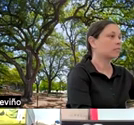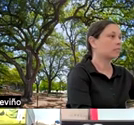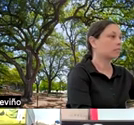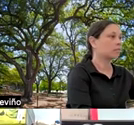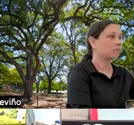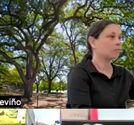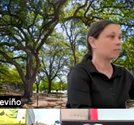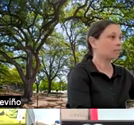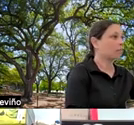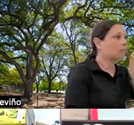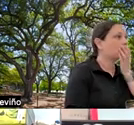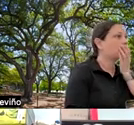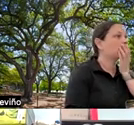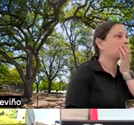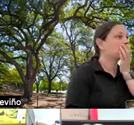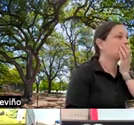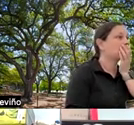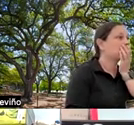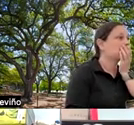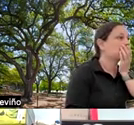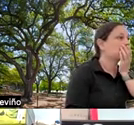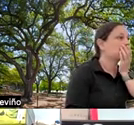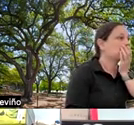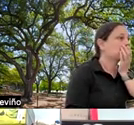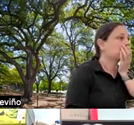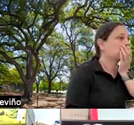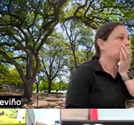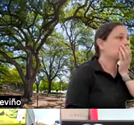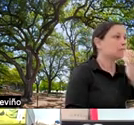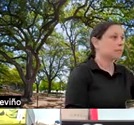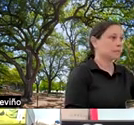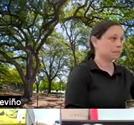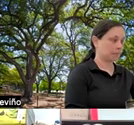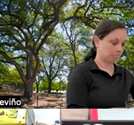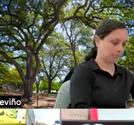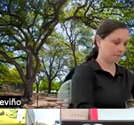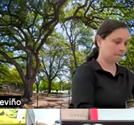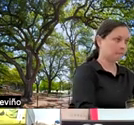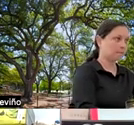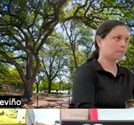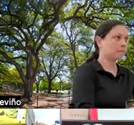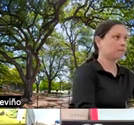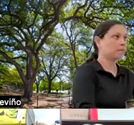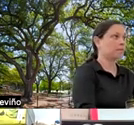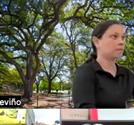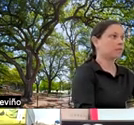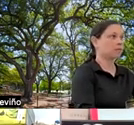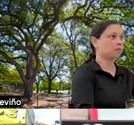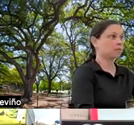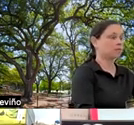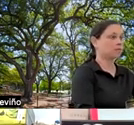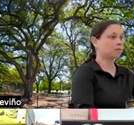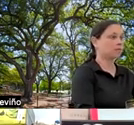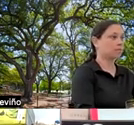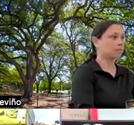front end, look at people who are going to be entering the workforce in the coming years in that higher education setting or other settings and what they're looking